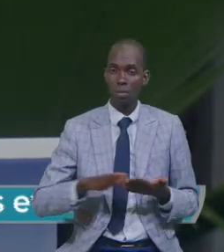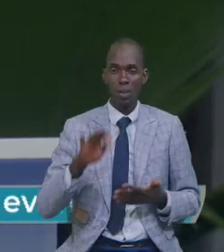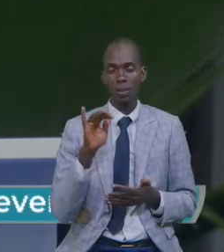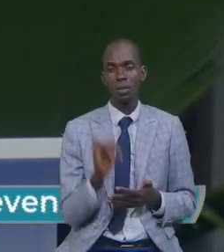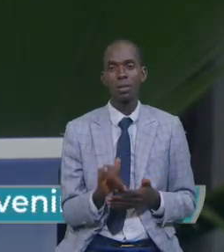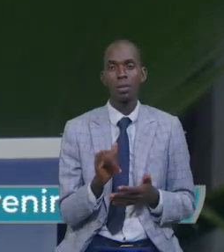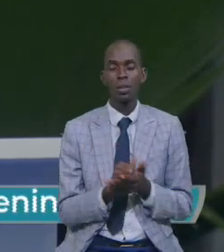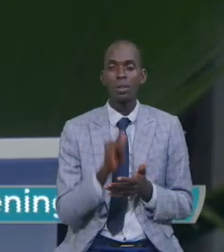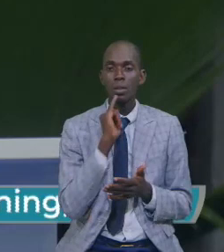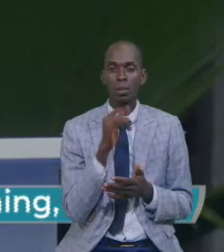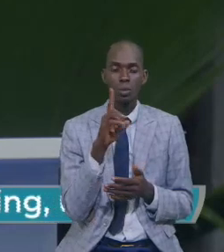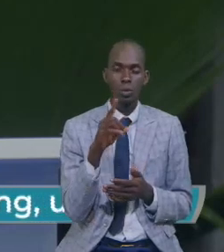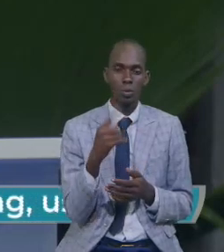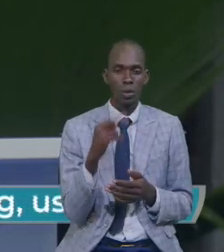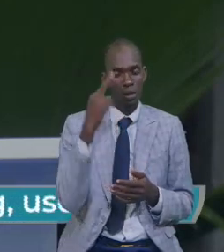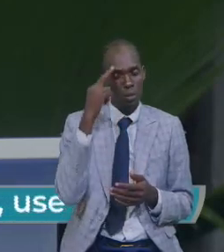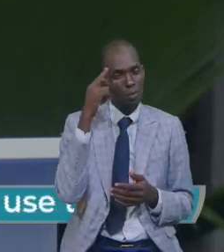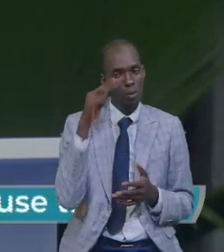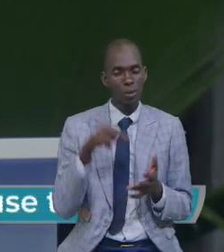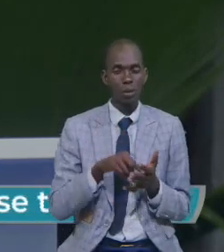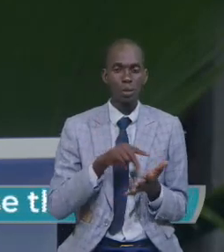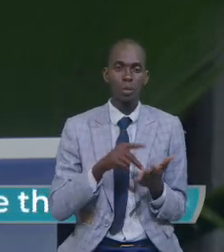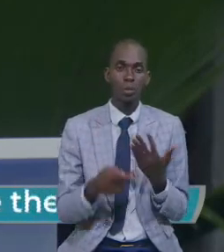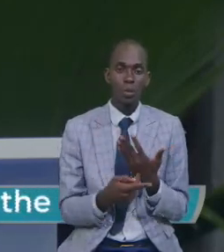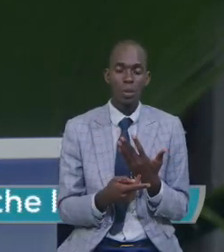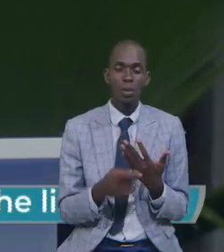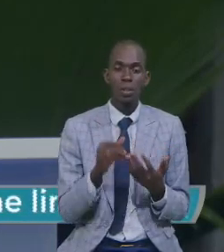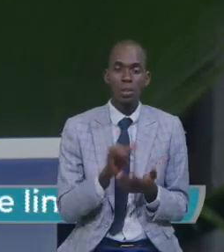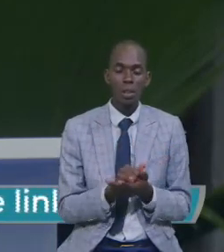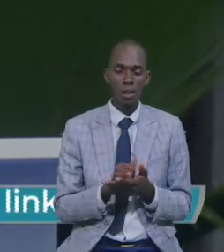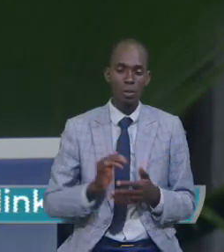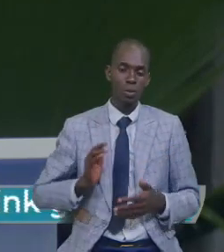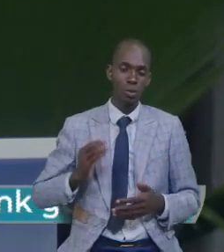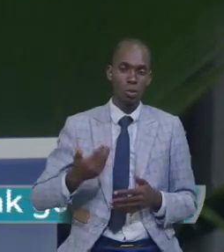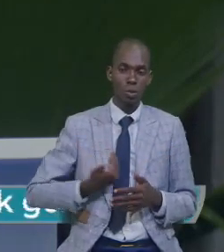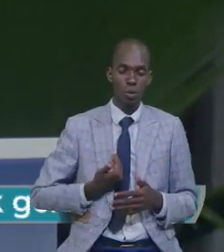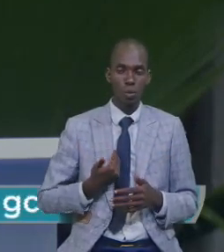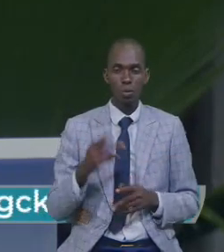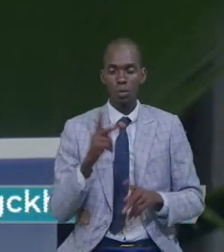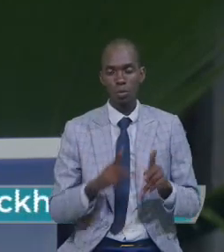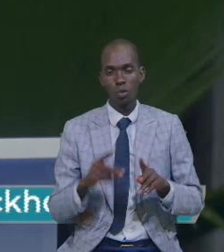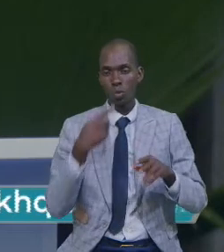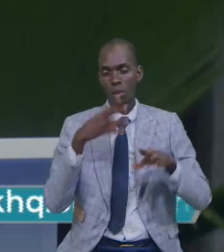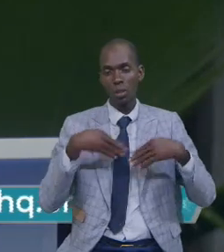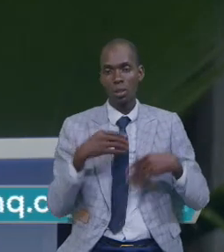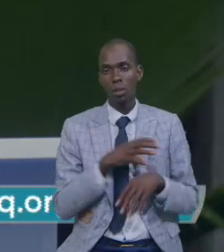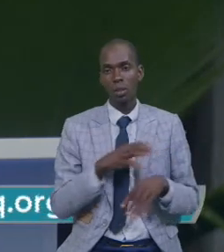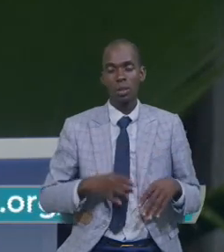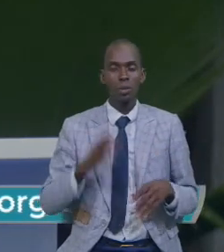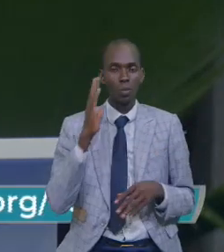crusade. The souls must be conserved and preserved in the kingdom.